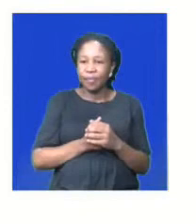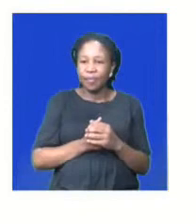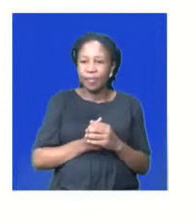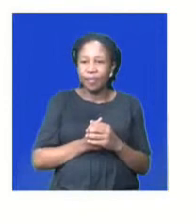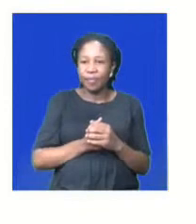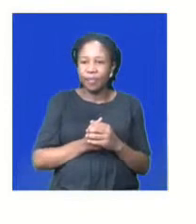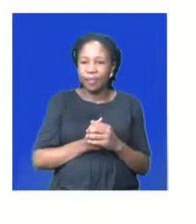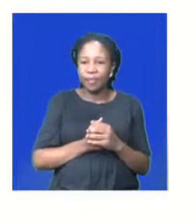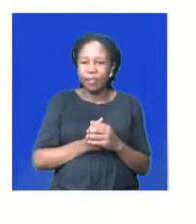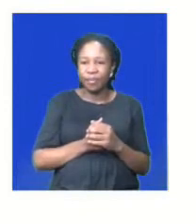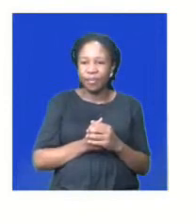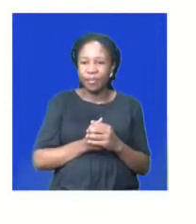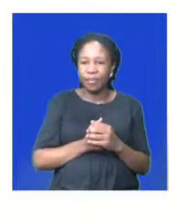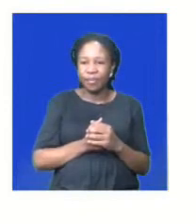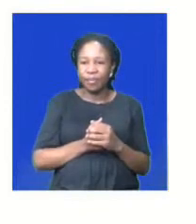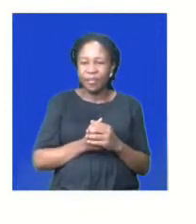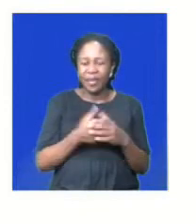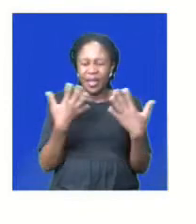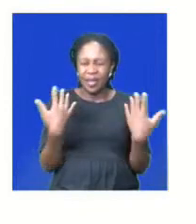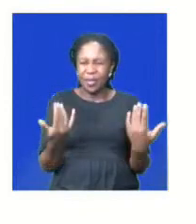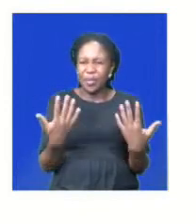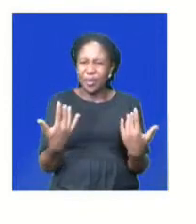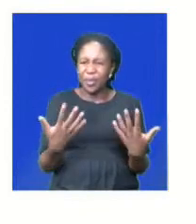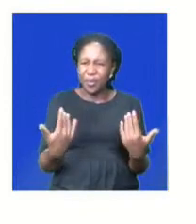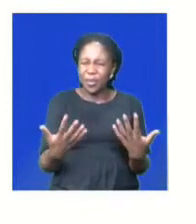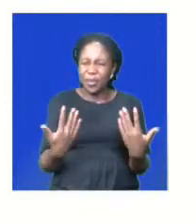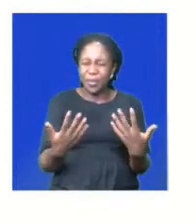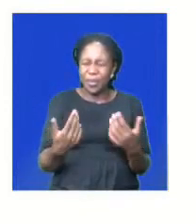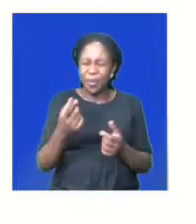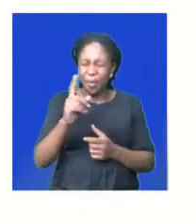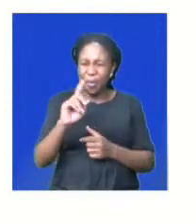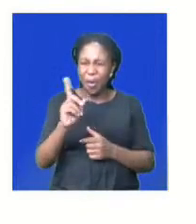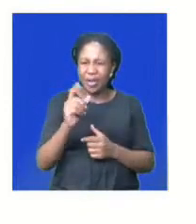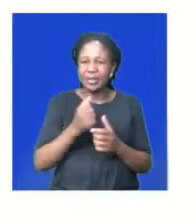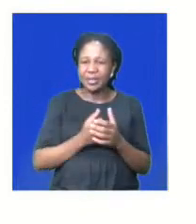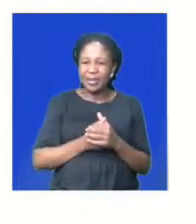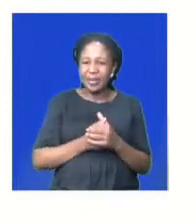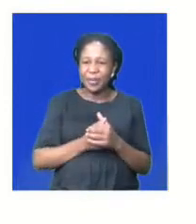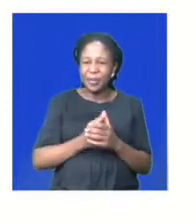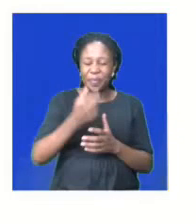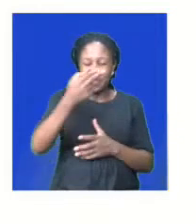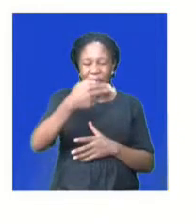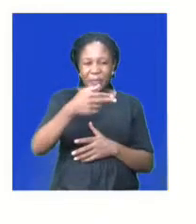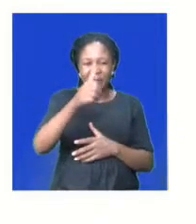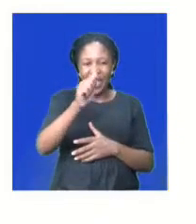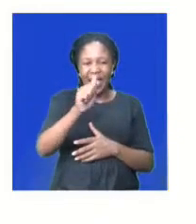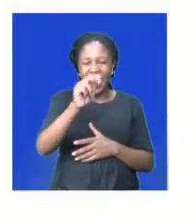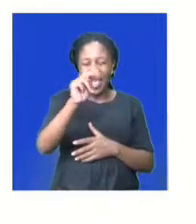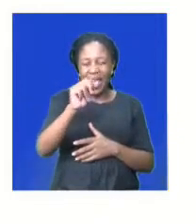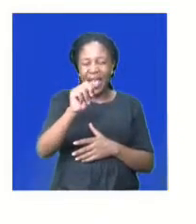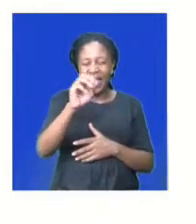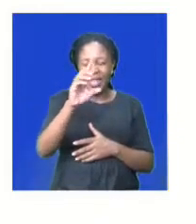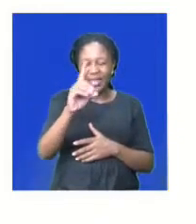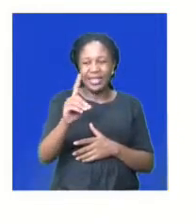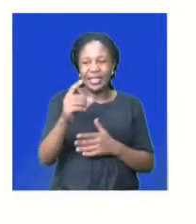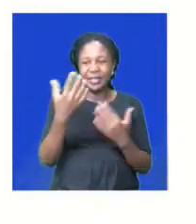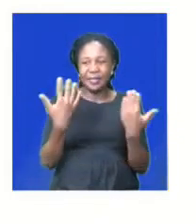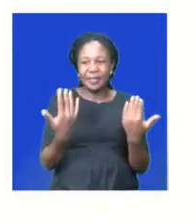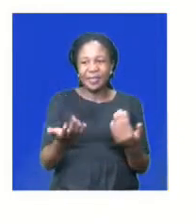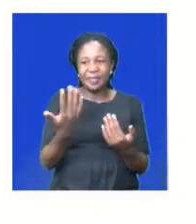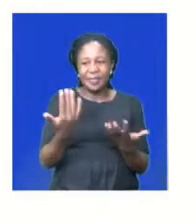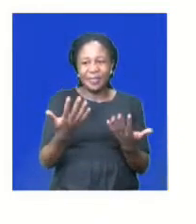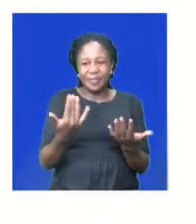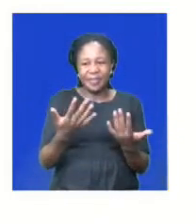one. What body part is this? This is a hand. Very good, my